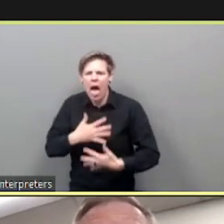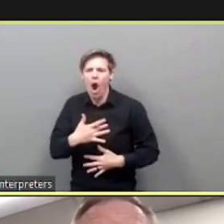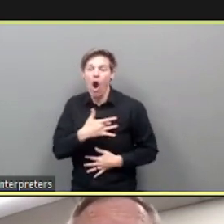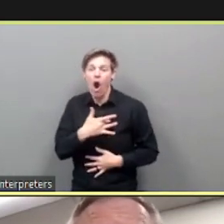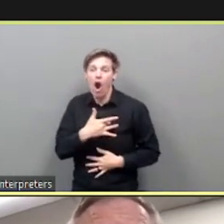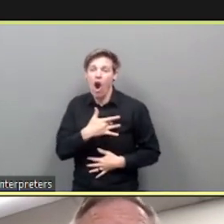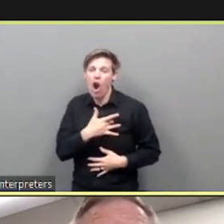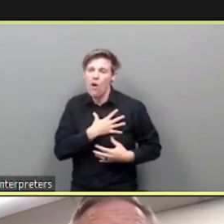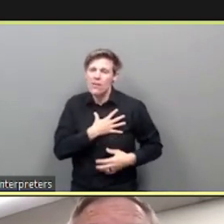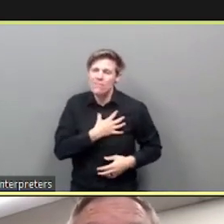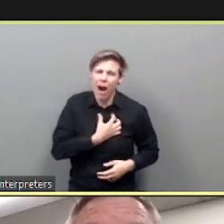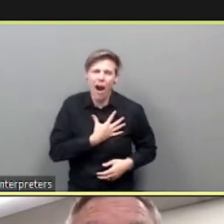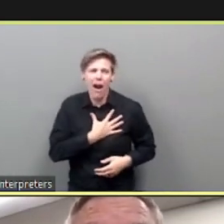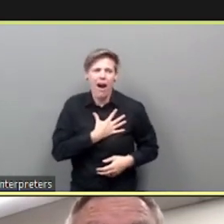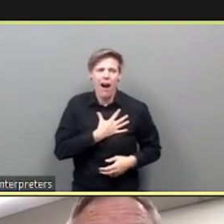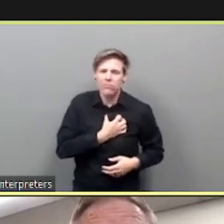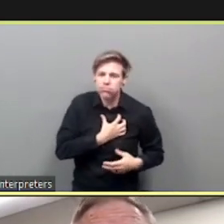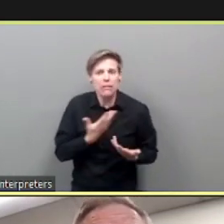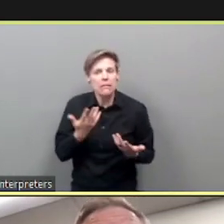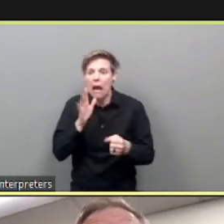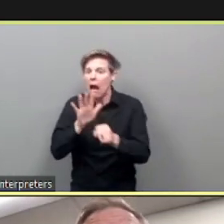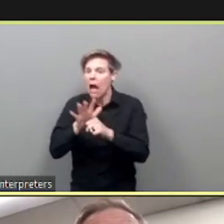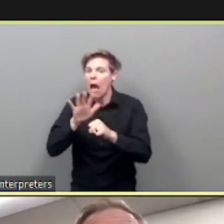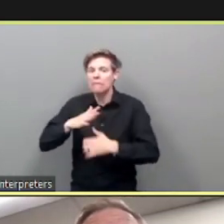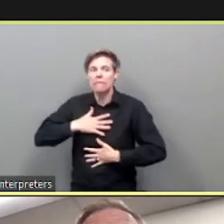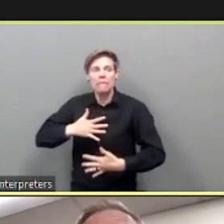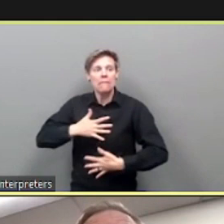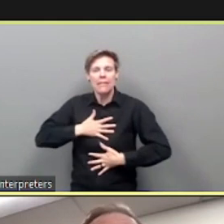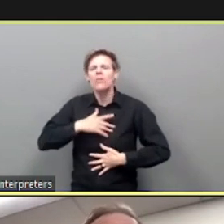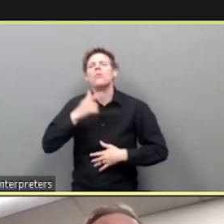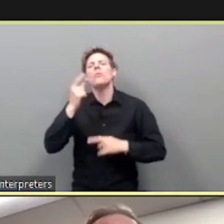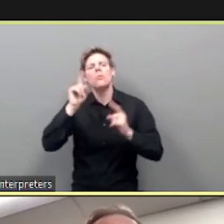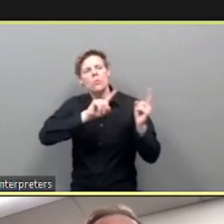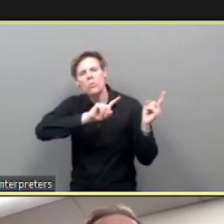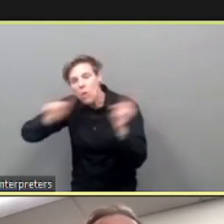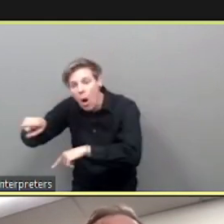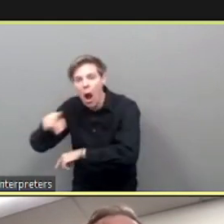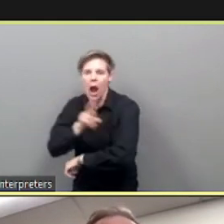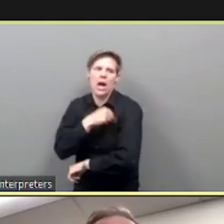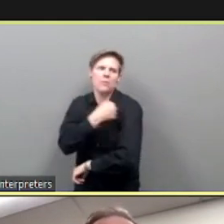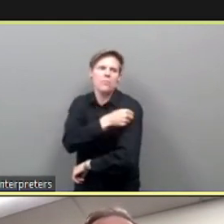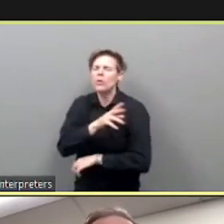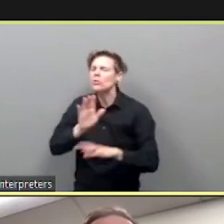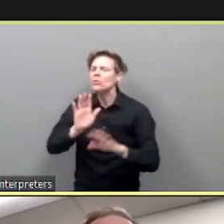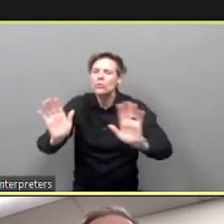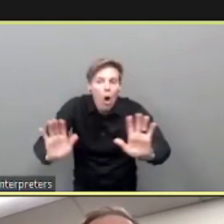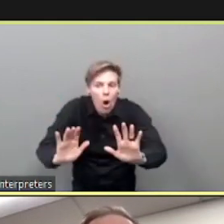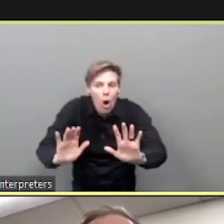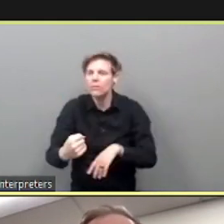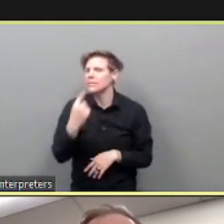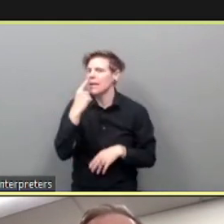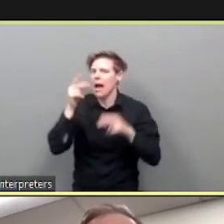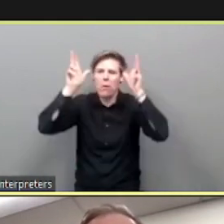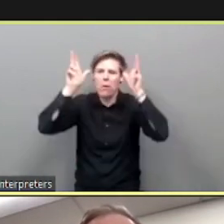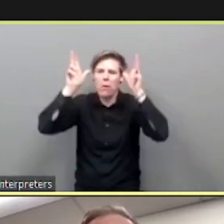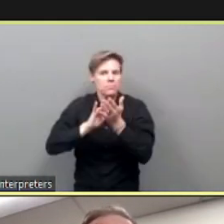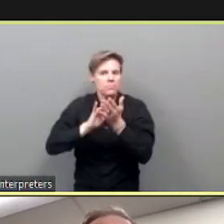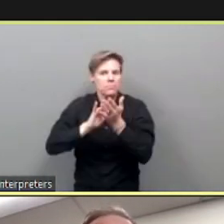is oxygen. You need to be in a hospital. You don't need horse-paste or other veterinary preparations.